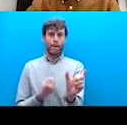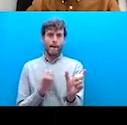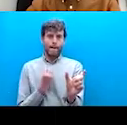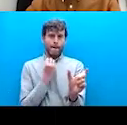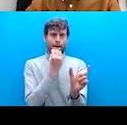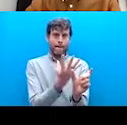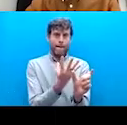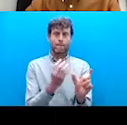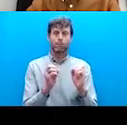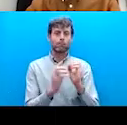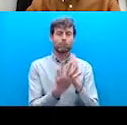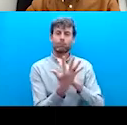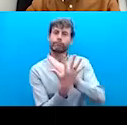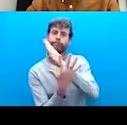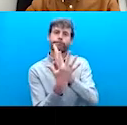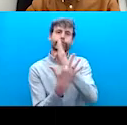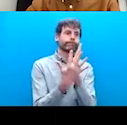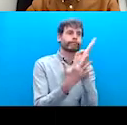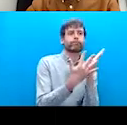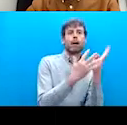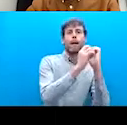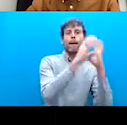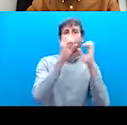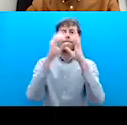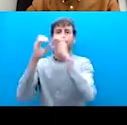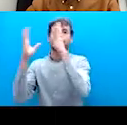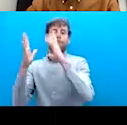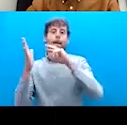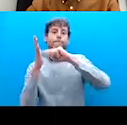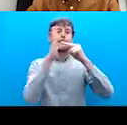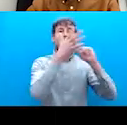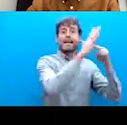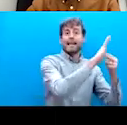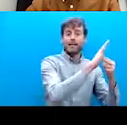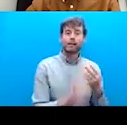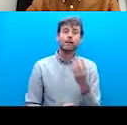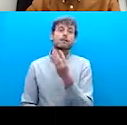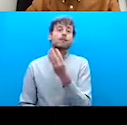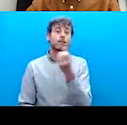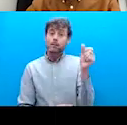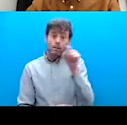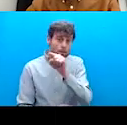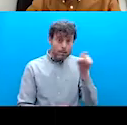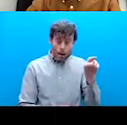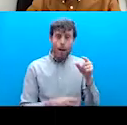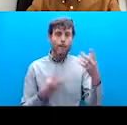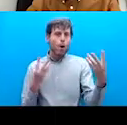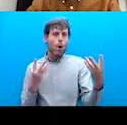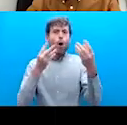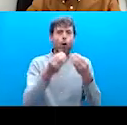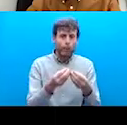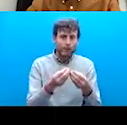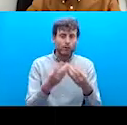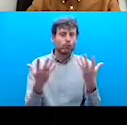language. And only some of these meanings are compositional, so strictly a function of lexical meanings or constituent